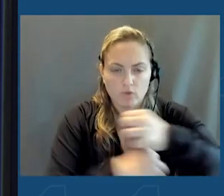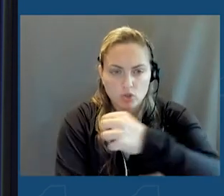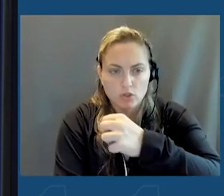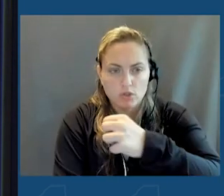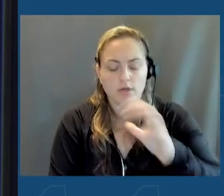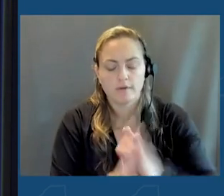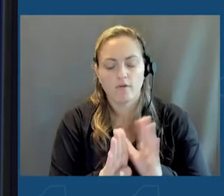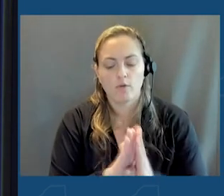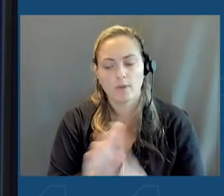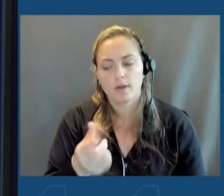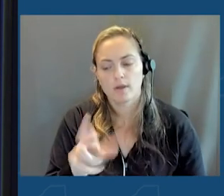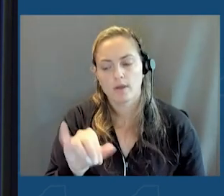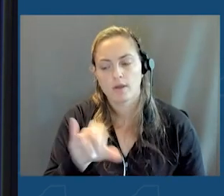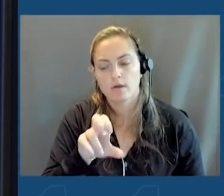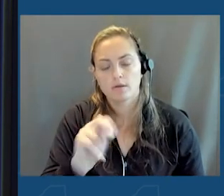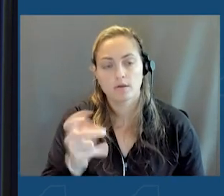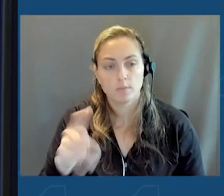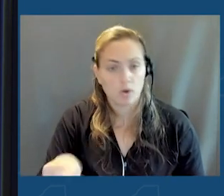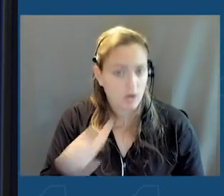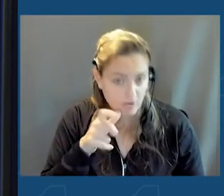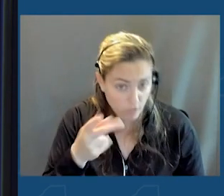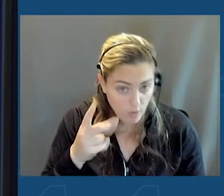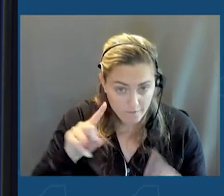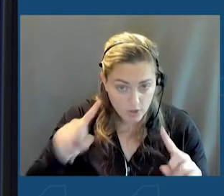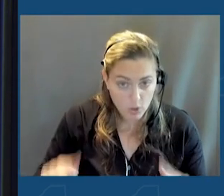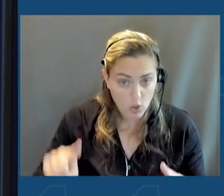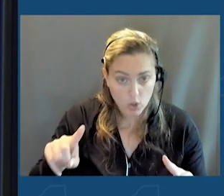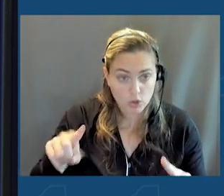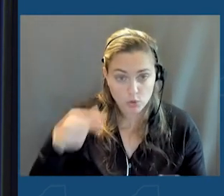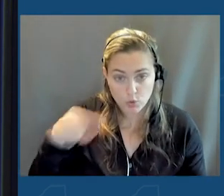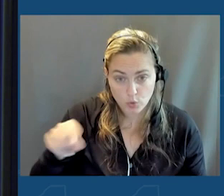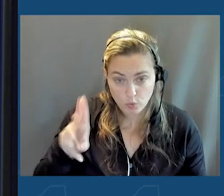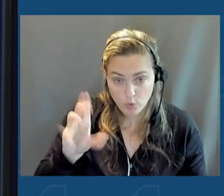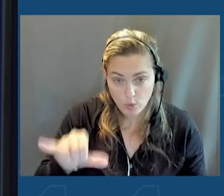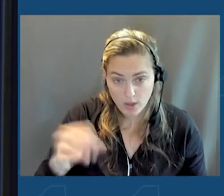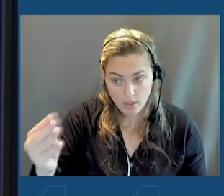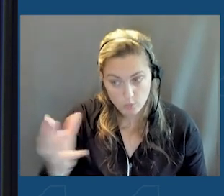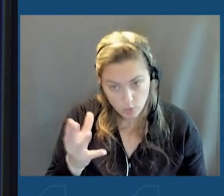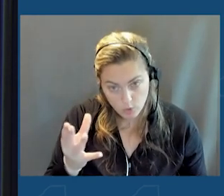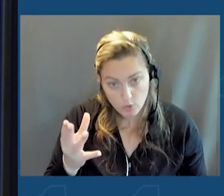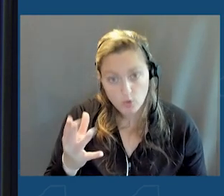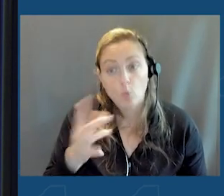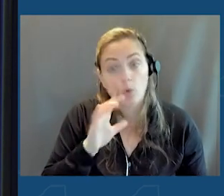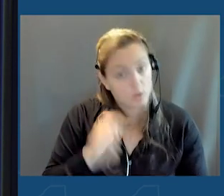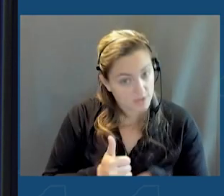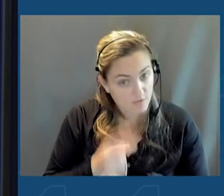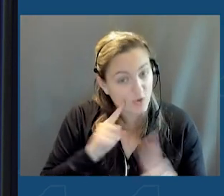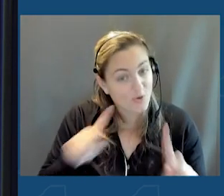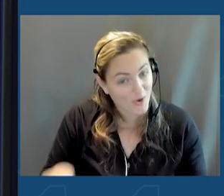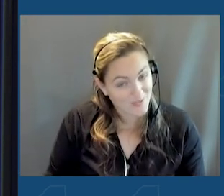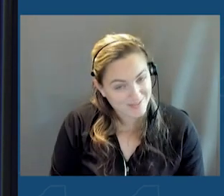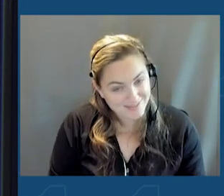Park. If you haven't visited the Bronx River Greenway, let me know. We will arrange for that.